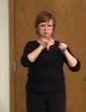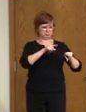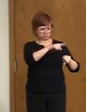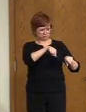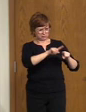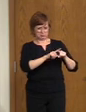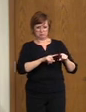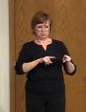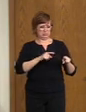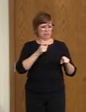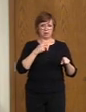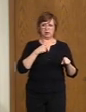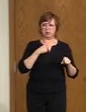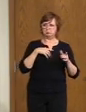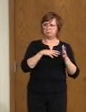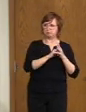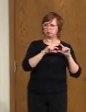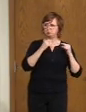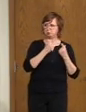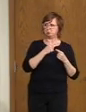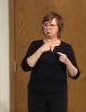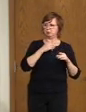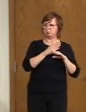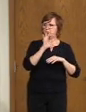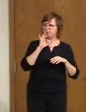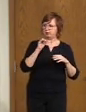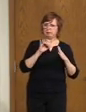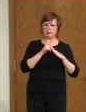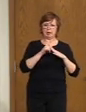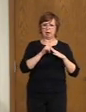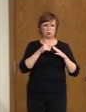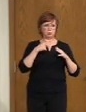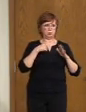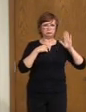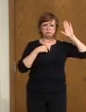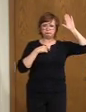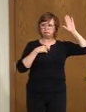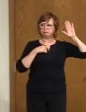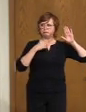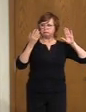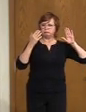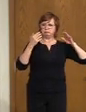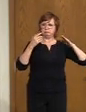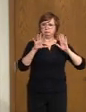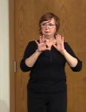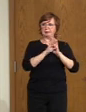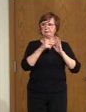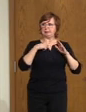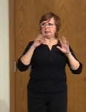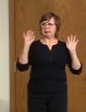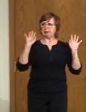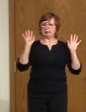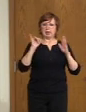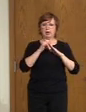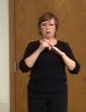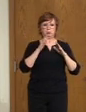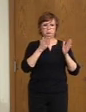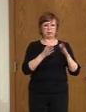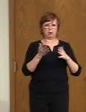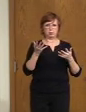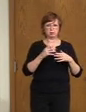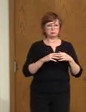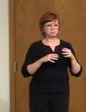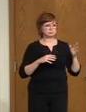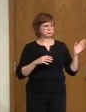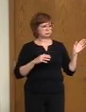the SHA and sign up for a vaccination, or will they be communicated to that they're available for it? Yeah, so we have, we